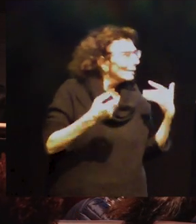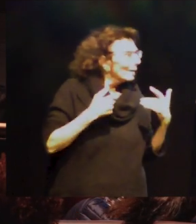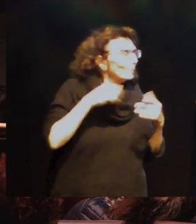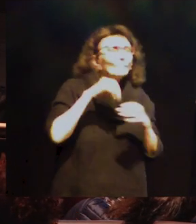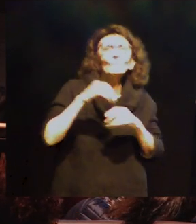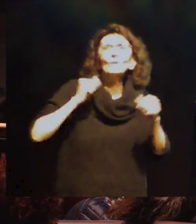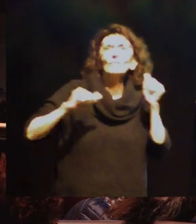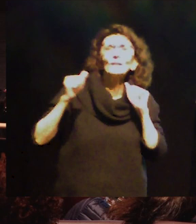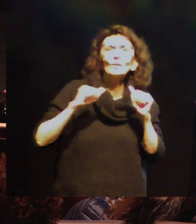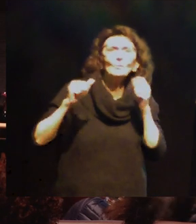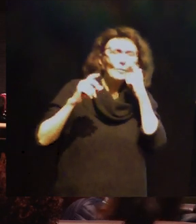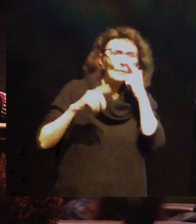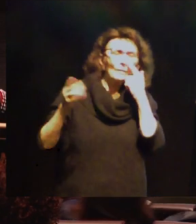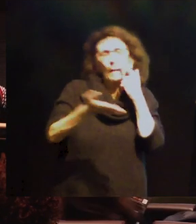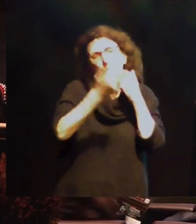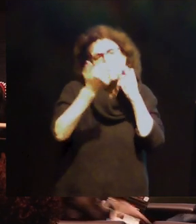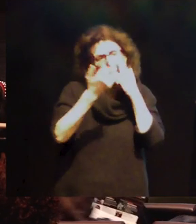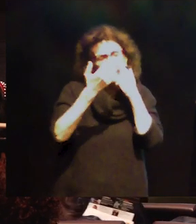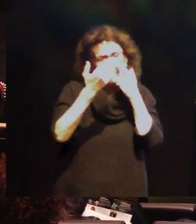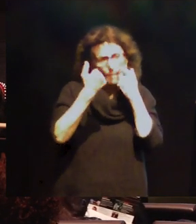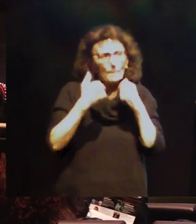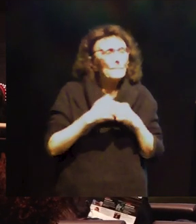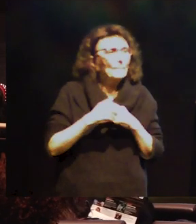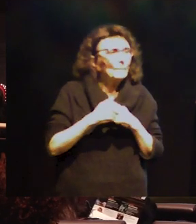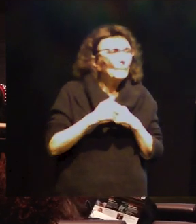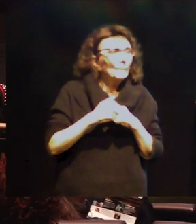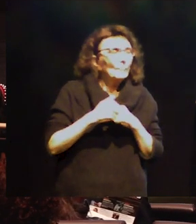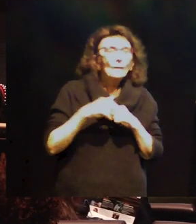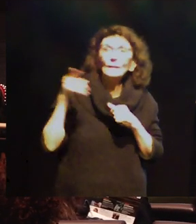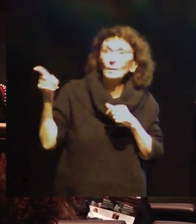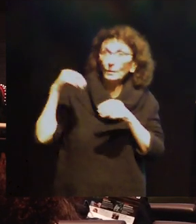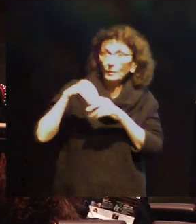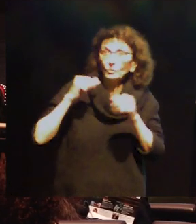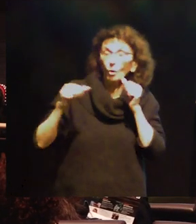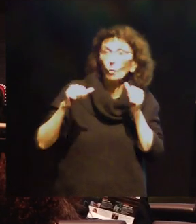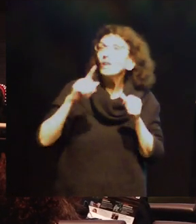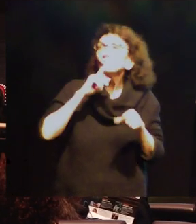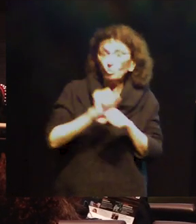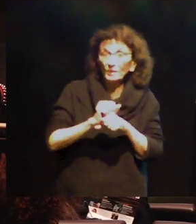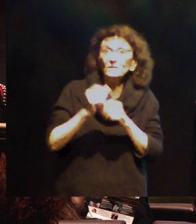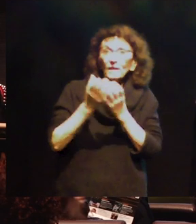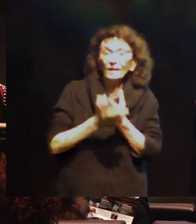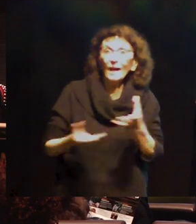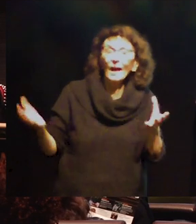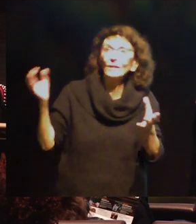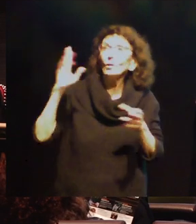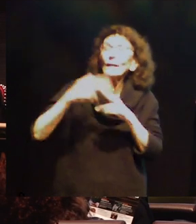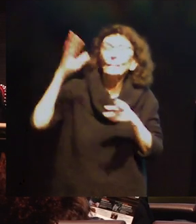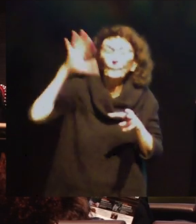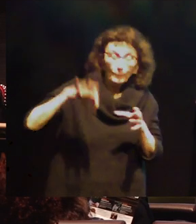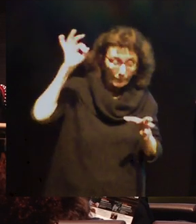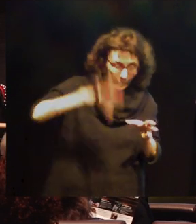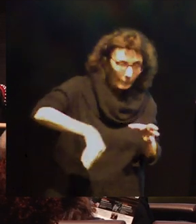theater downtown, like come by." And it was actually a show where you would put your name in the hat and then they would pull it